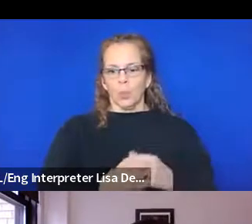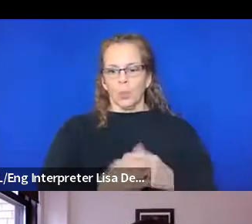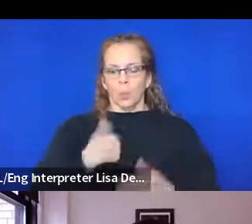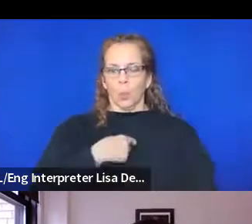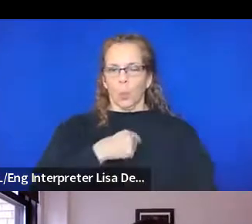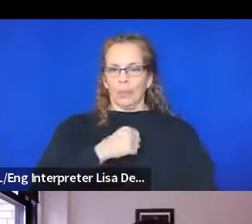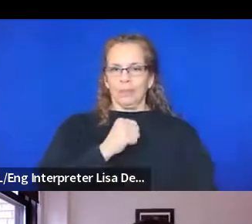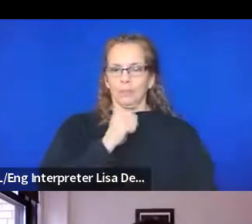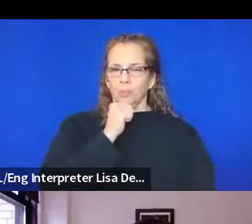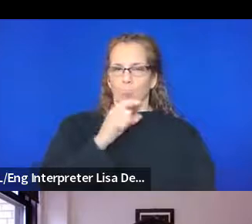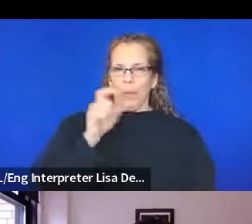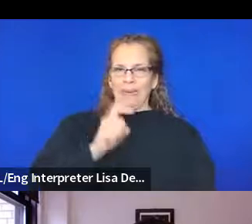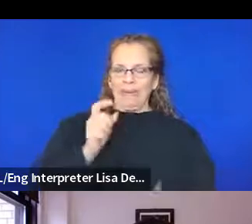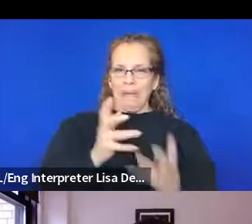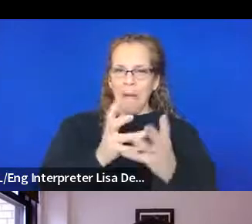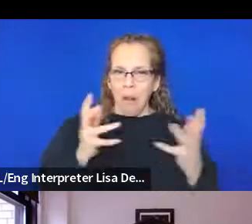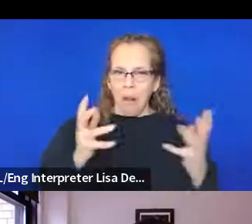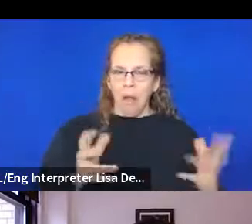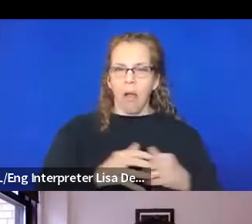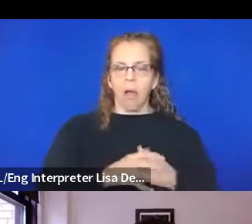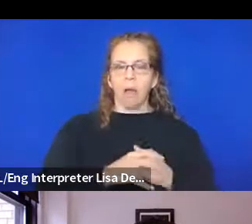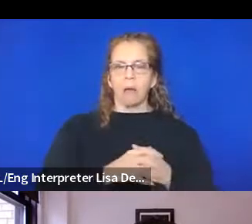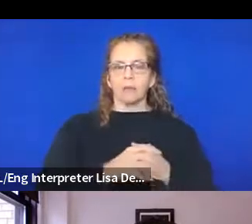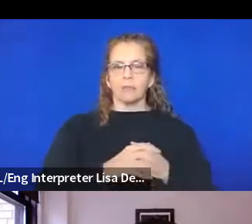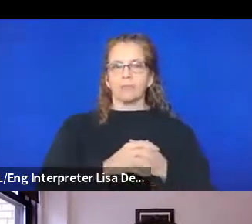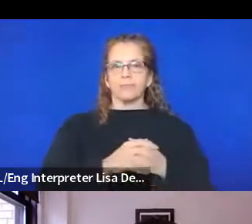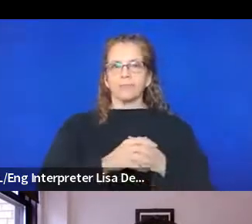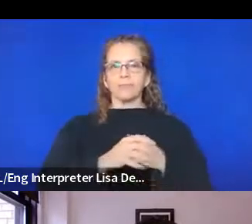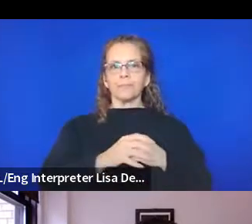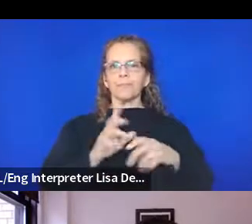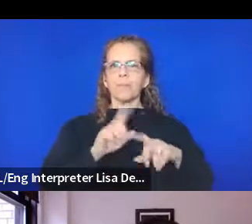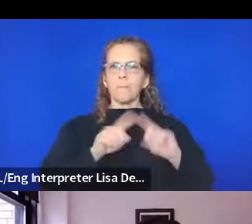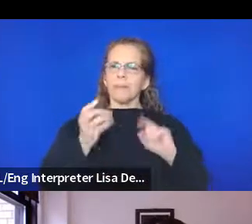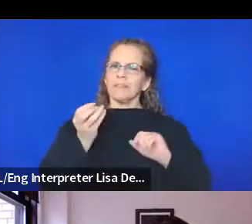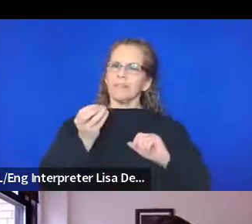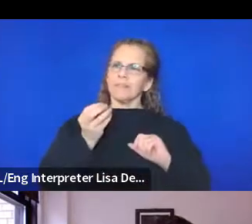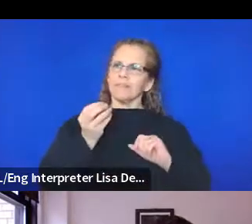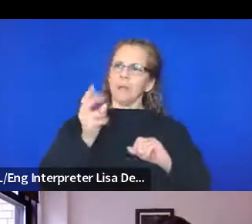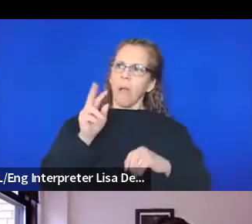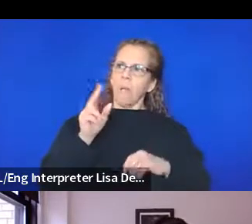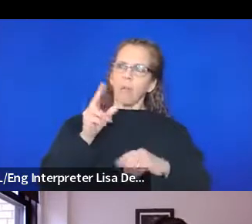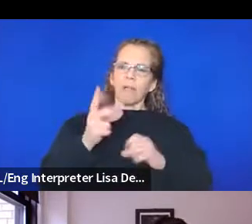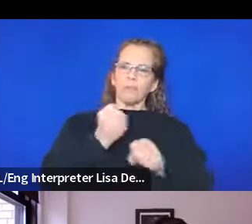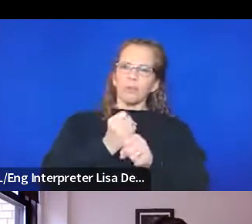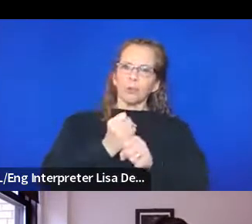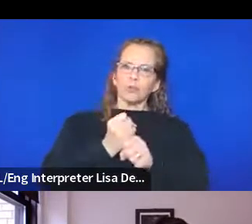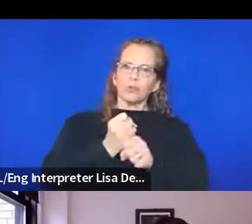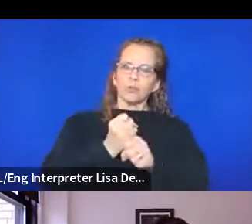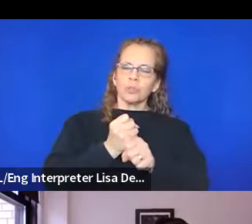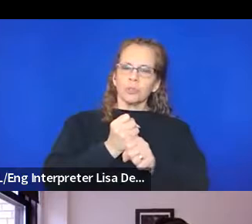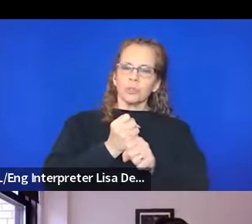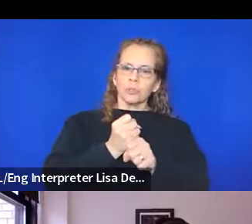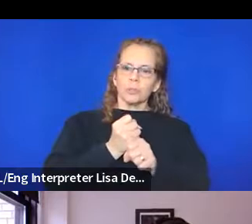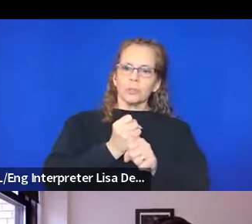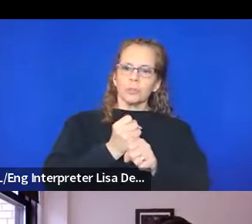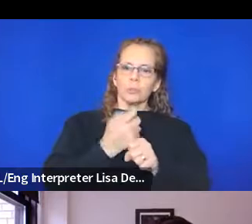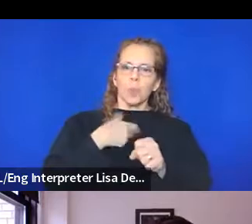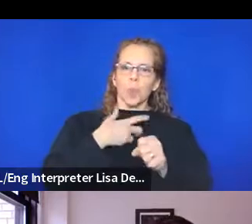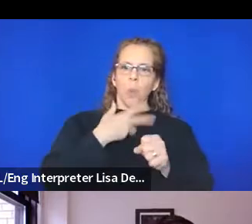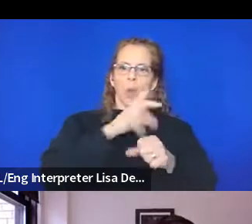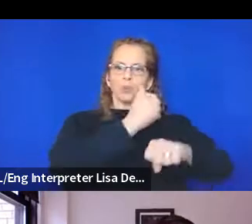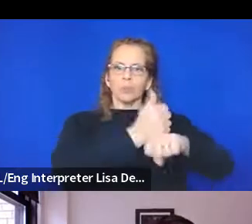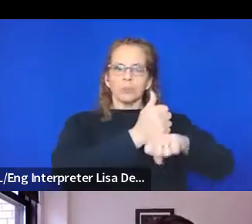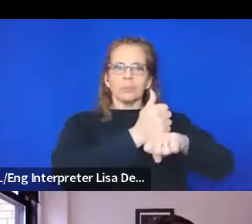of stuff, but it's gotten to the point where there's been a couple years in a row where we want to earmark like, a chunk of money